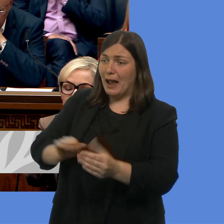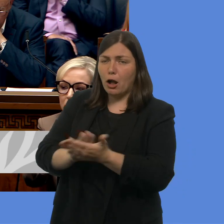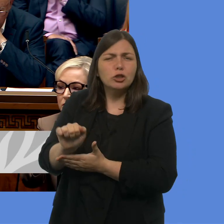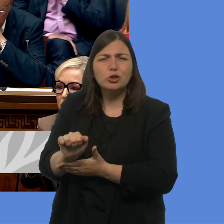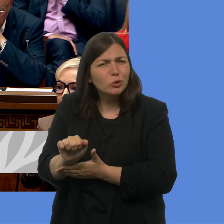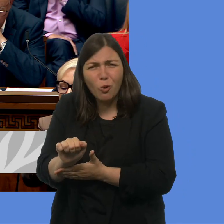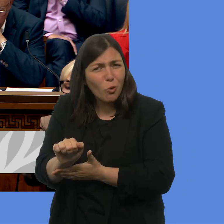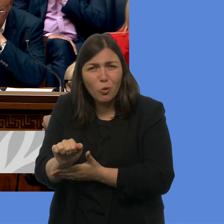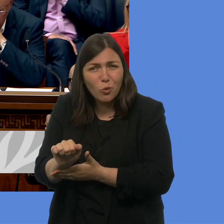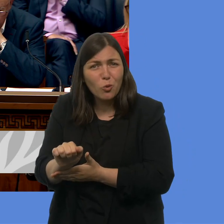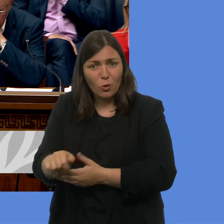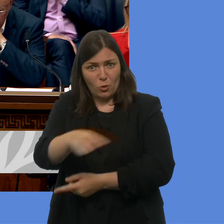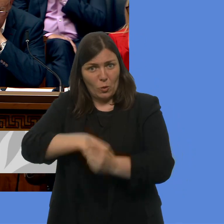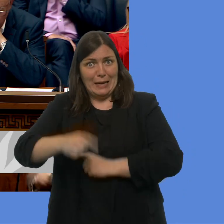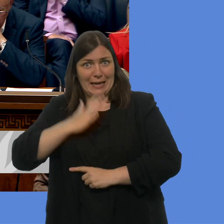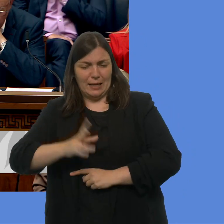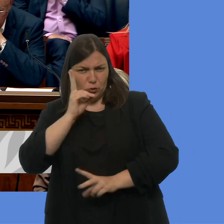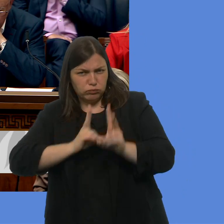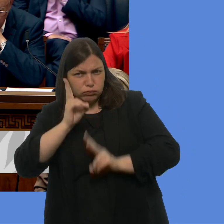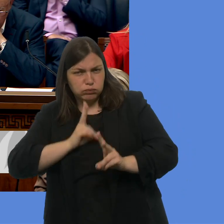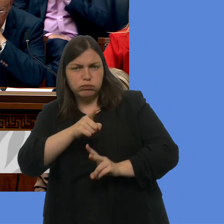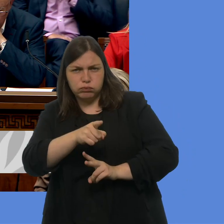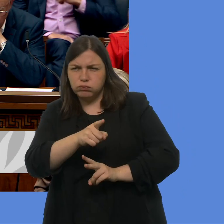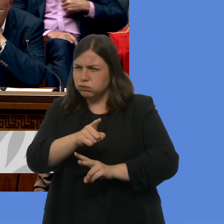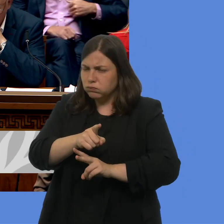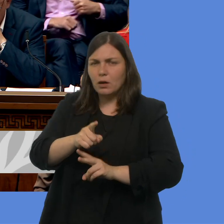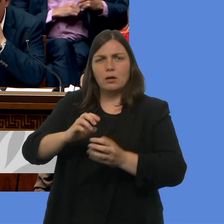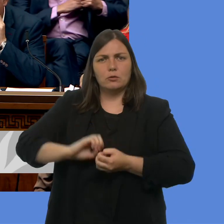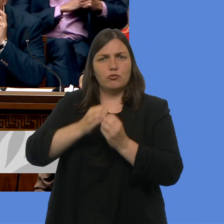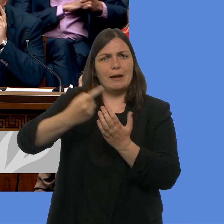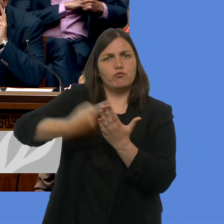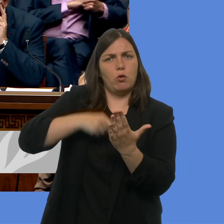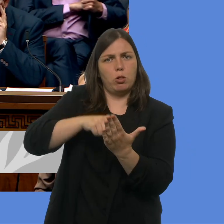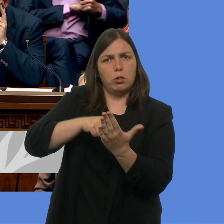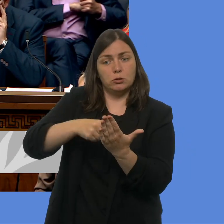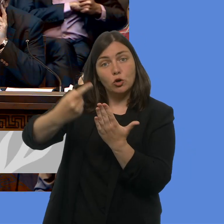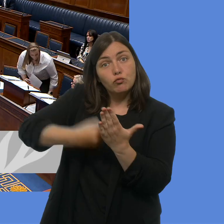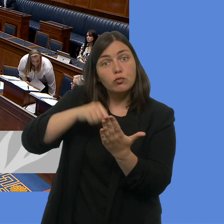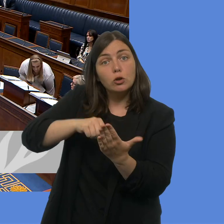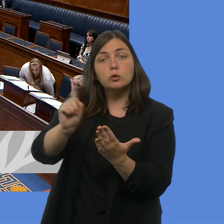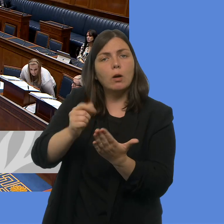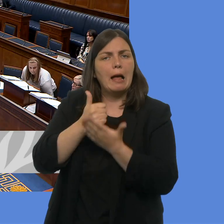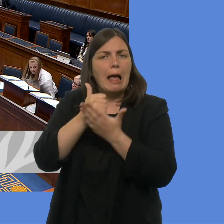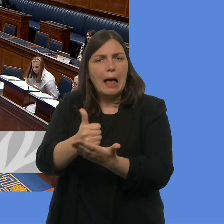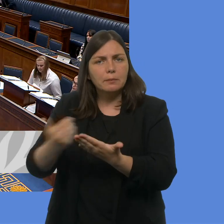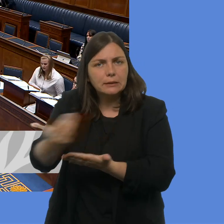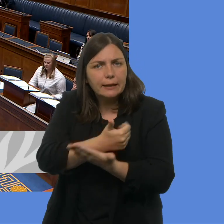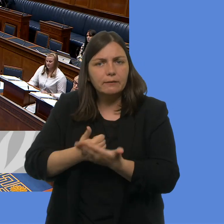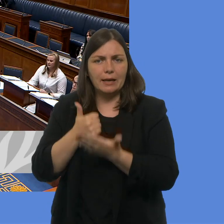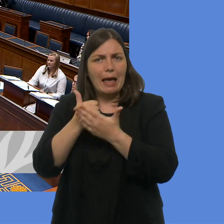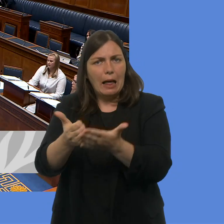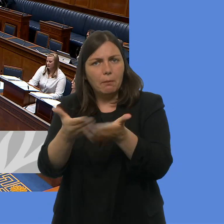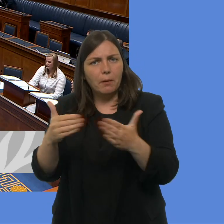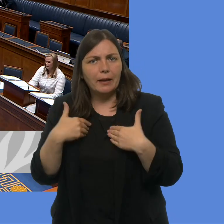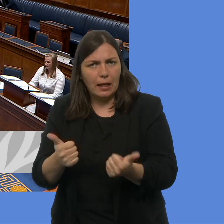lessons from the lack of regulation and look to regulation that places a focus on safety, public health and the environment. Thank you. I